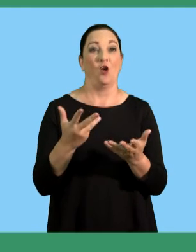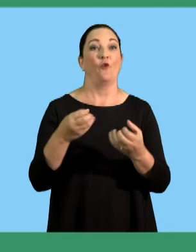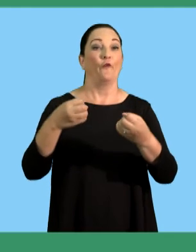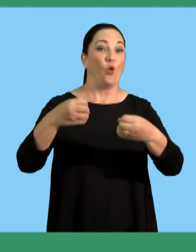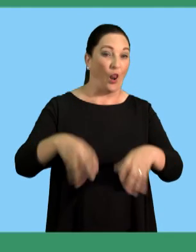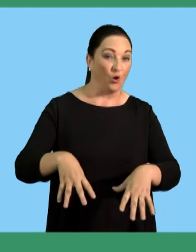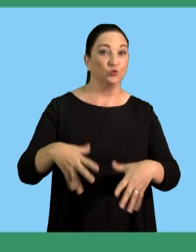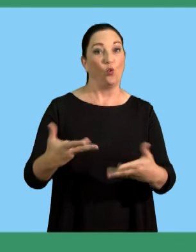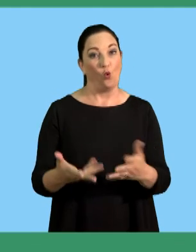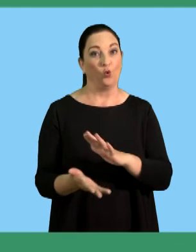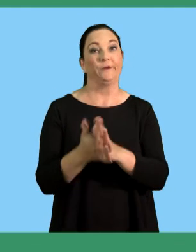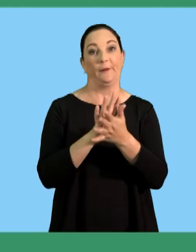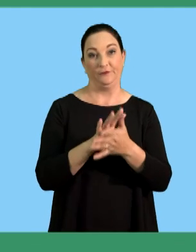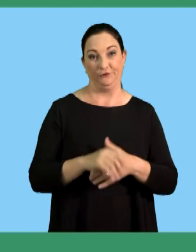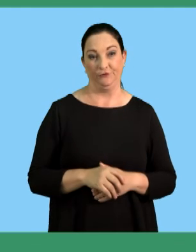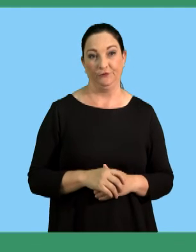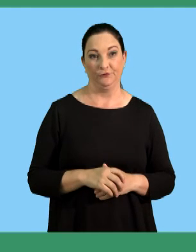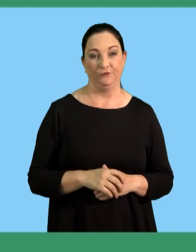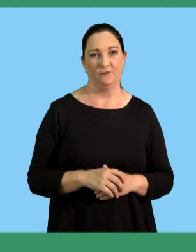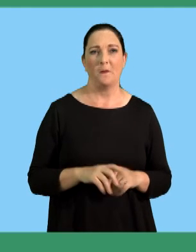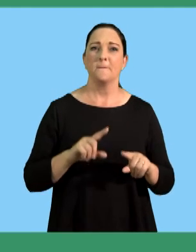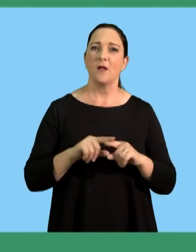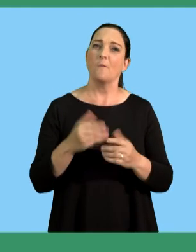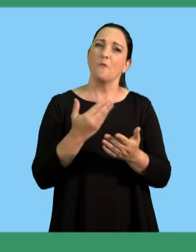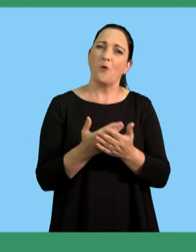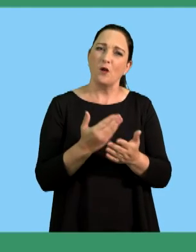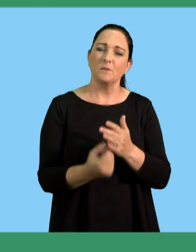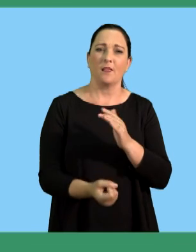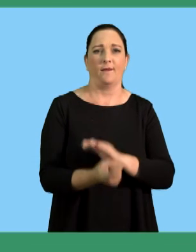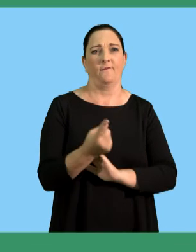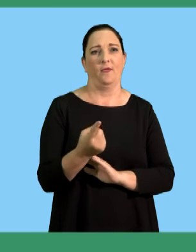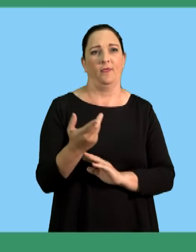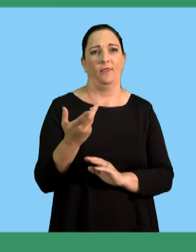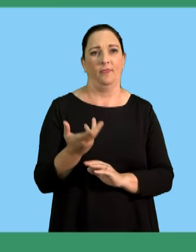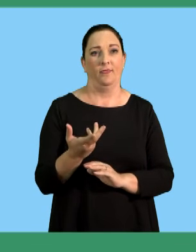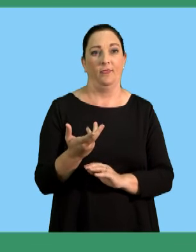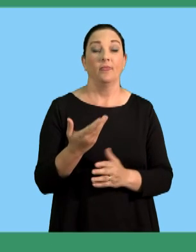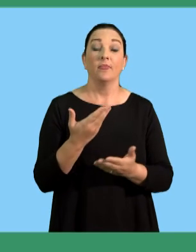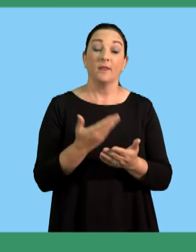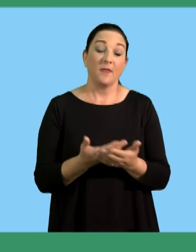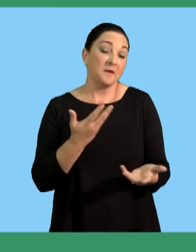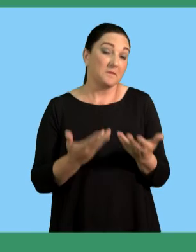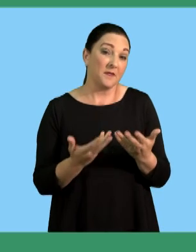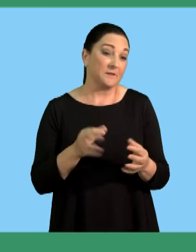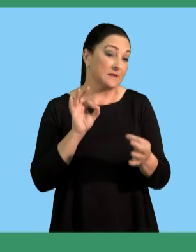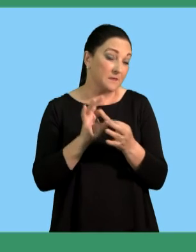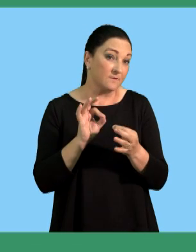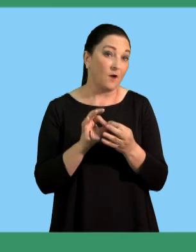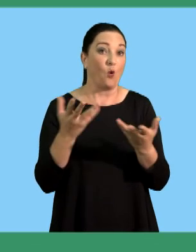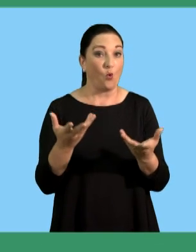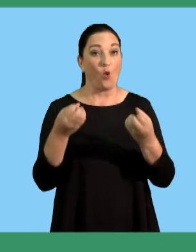cover, it covers possible events that may cause a specified loss or